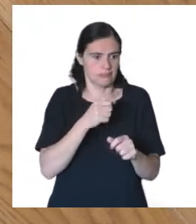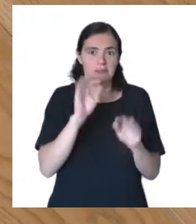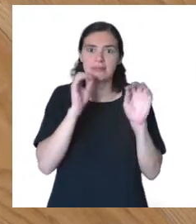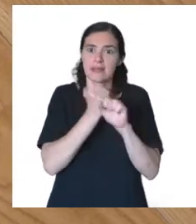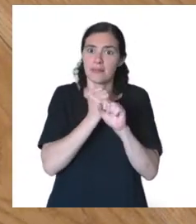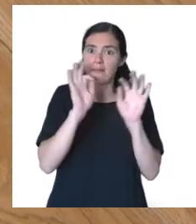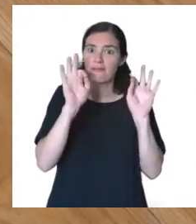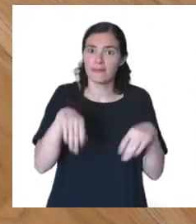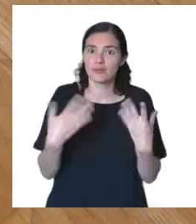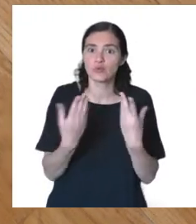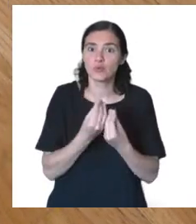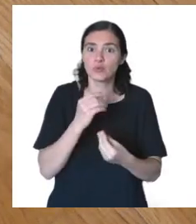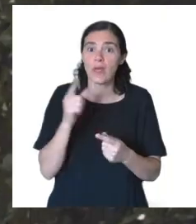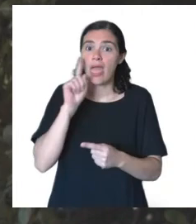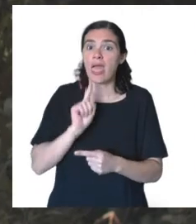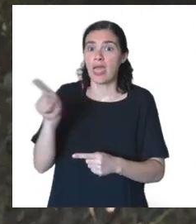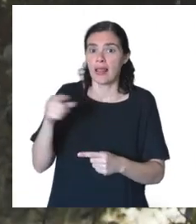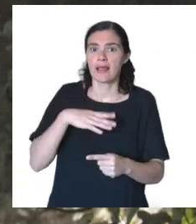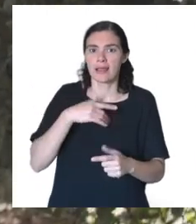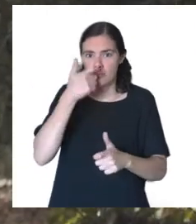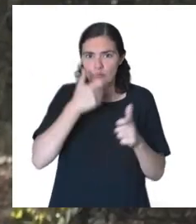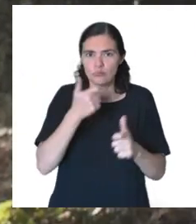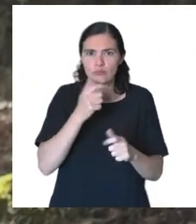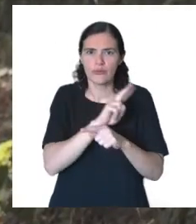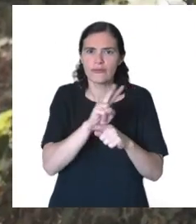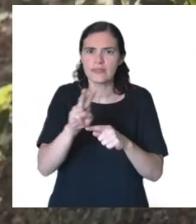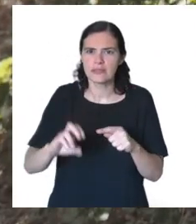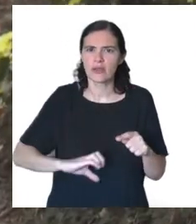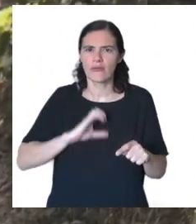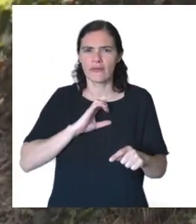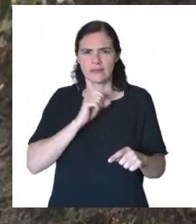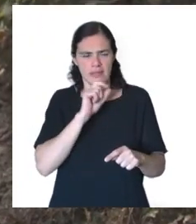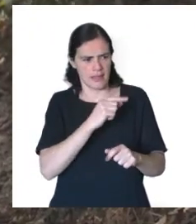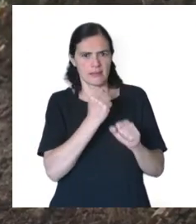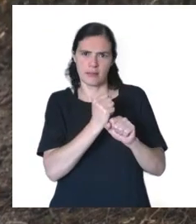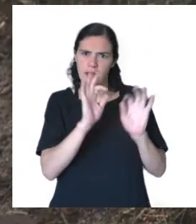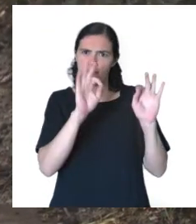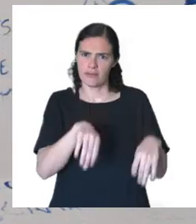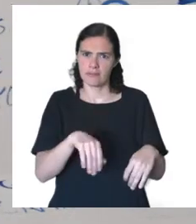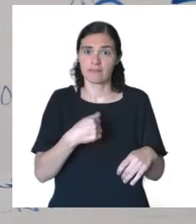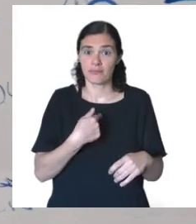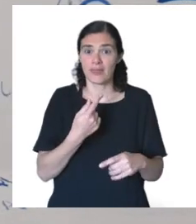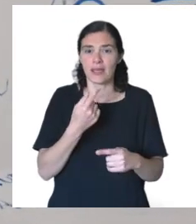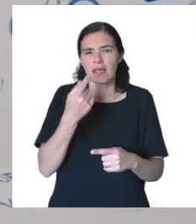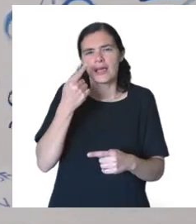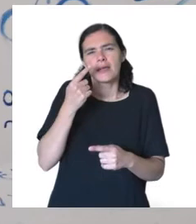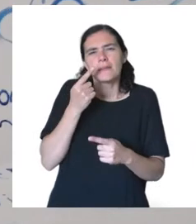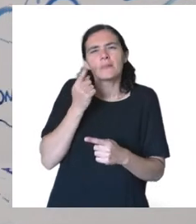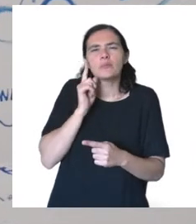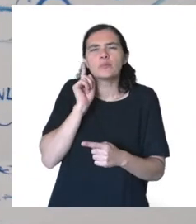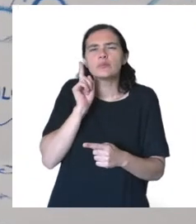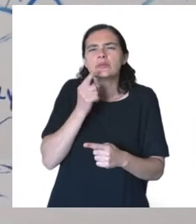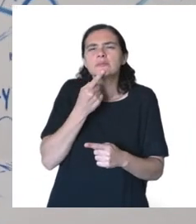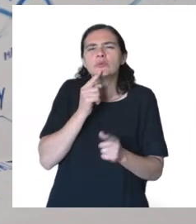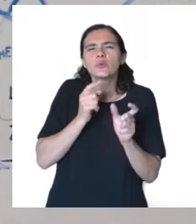to finish the work with her. She wants the visitor to trust that they can finish the work. The notion of trust